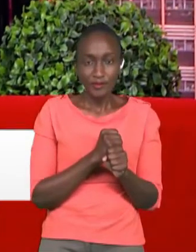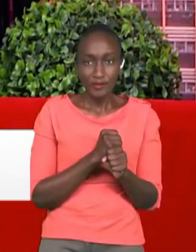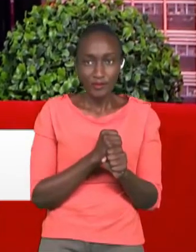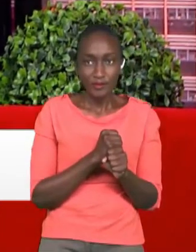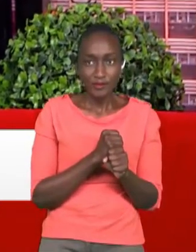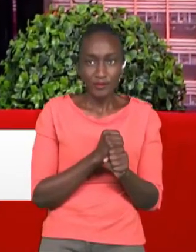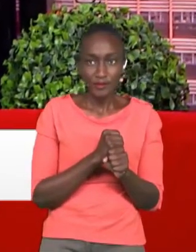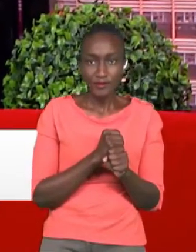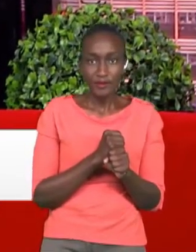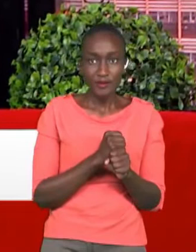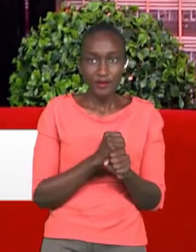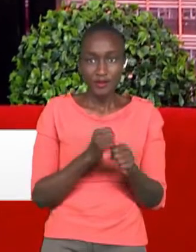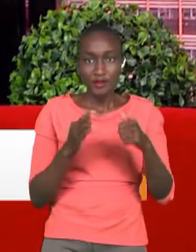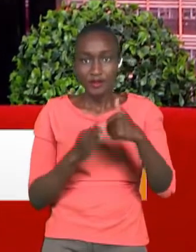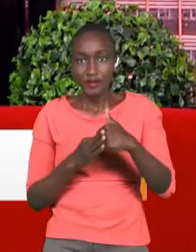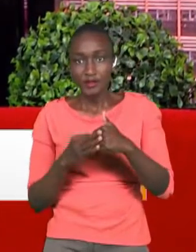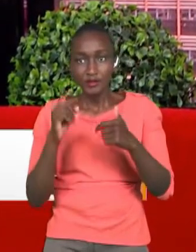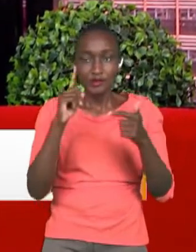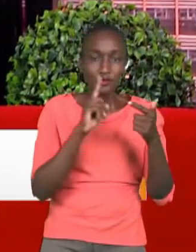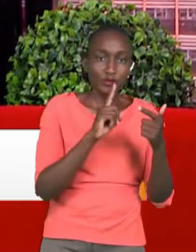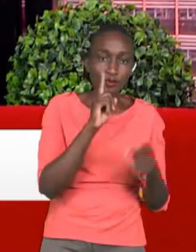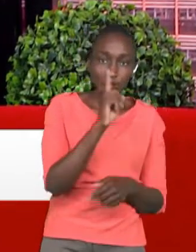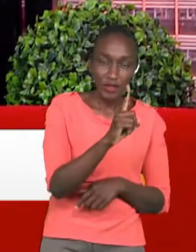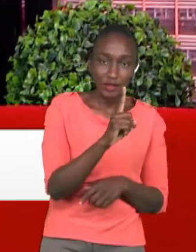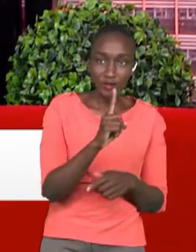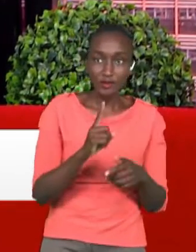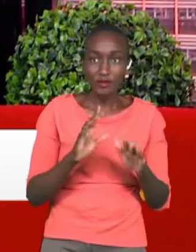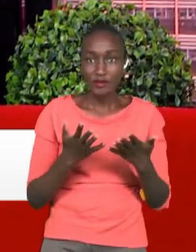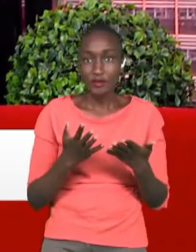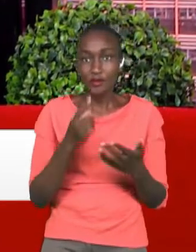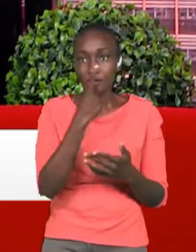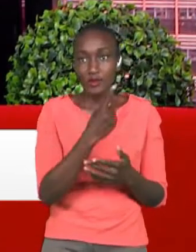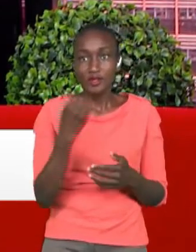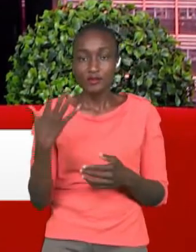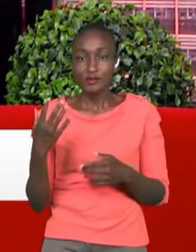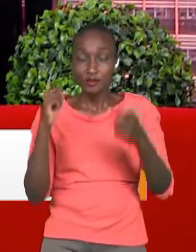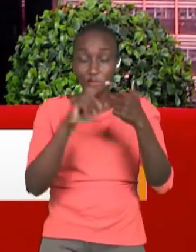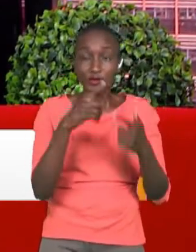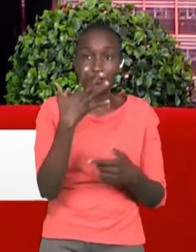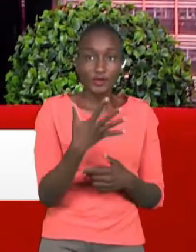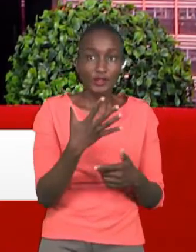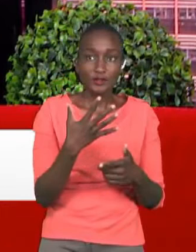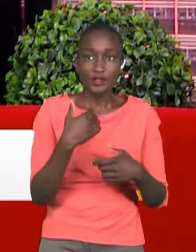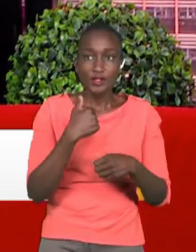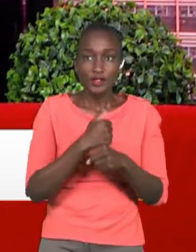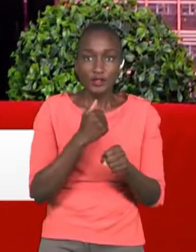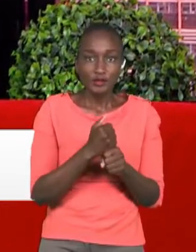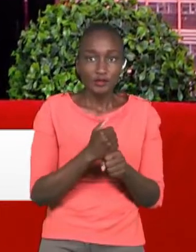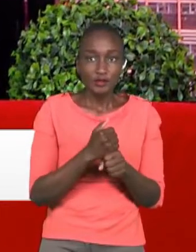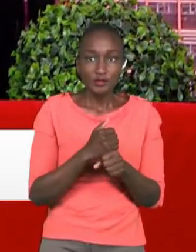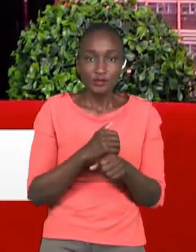then 2 to 5, you must do your movement after every half an hour, and do some sit ups